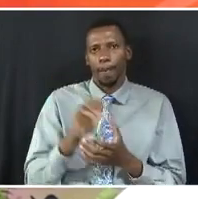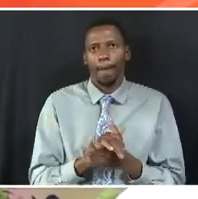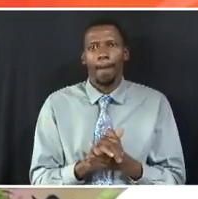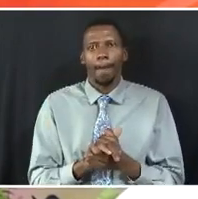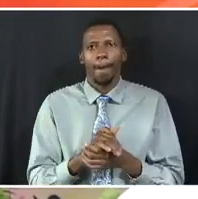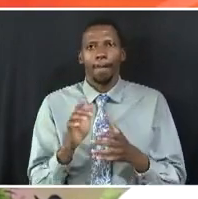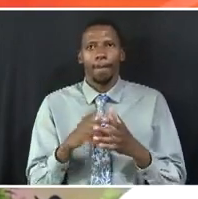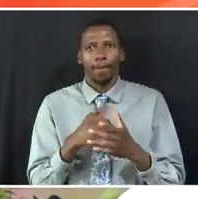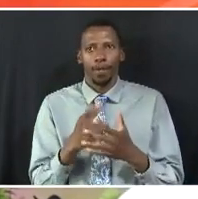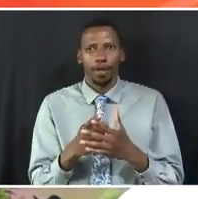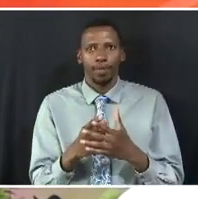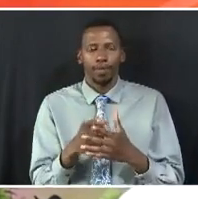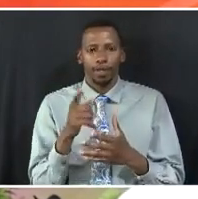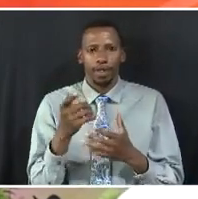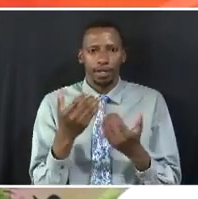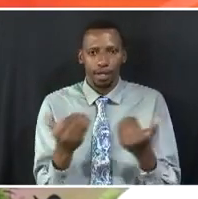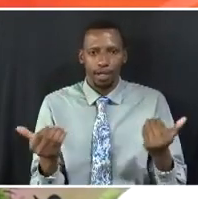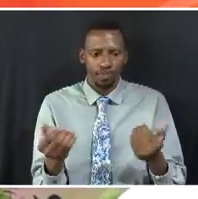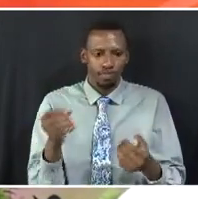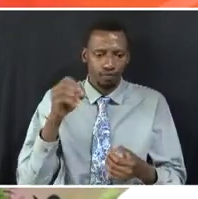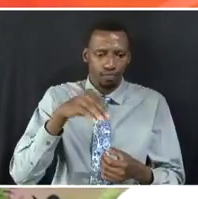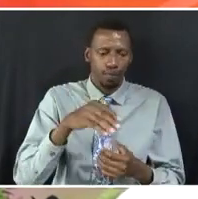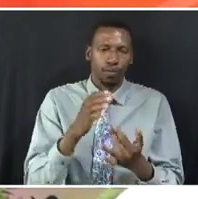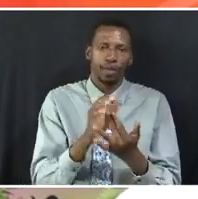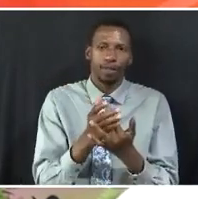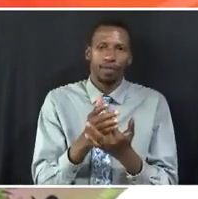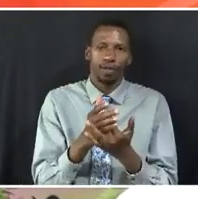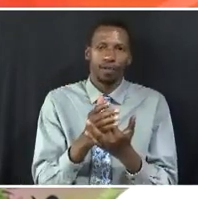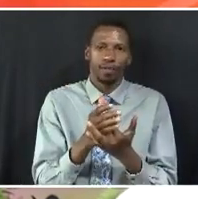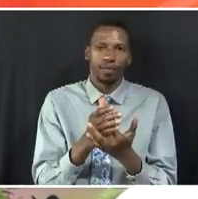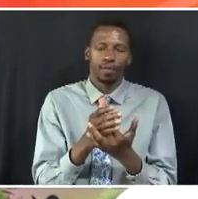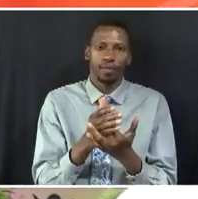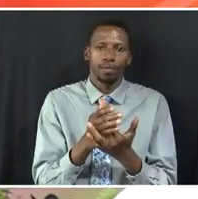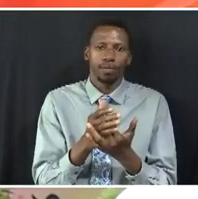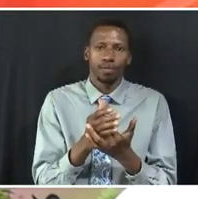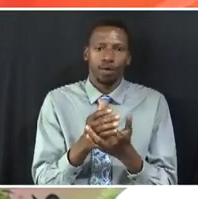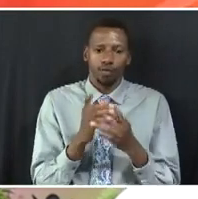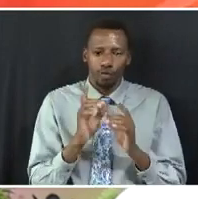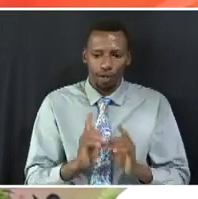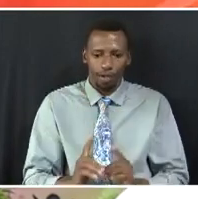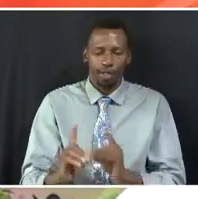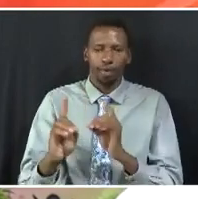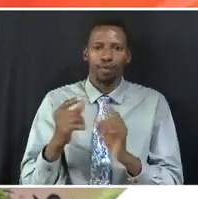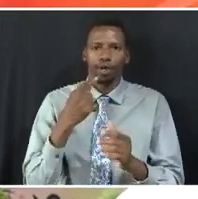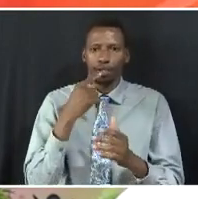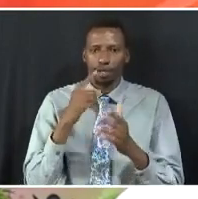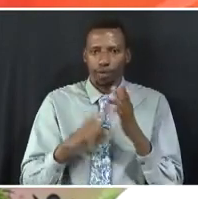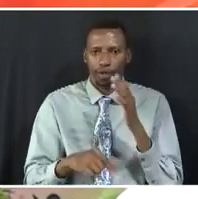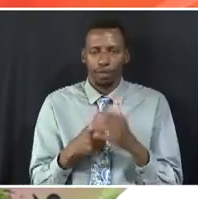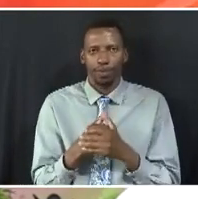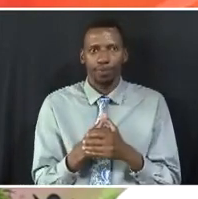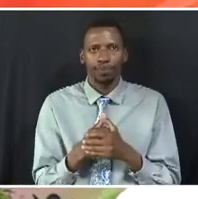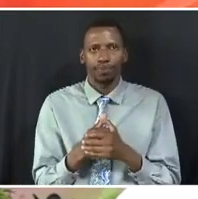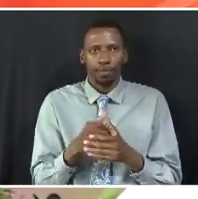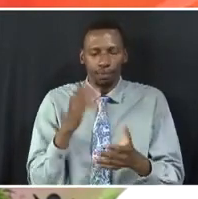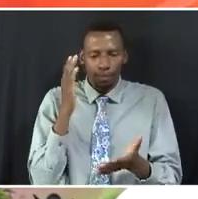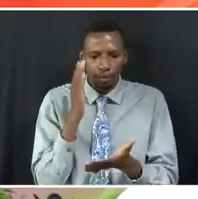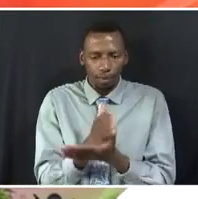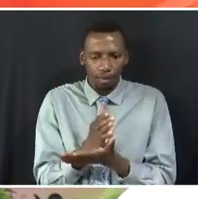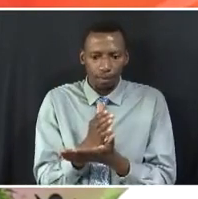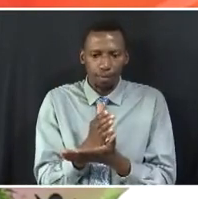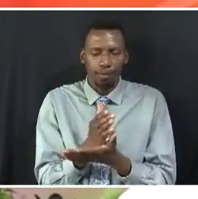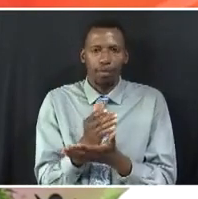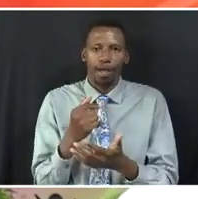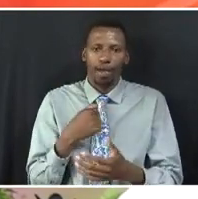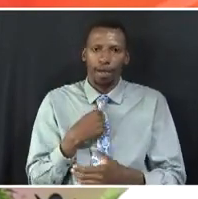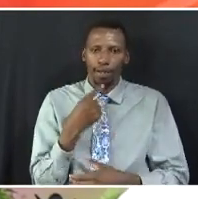and placing the child in the middle of the disciples, and he says, truly I tell